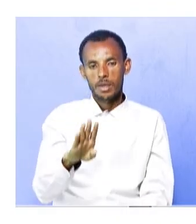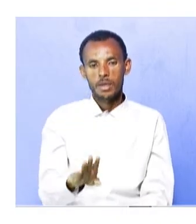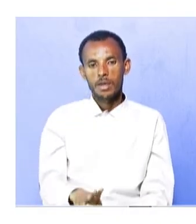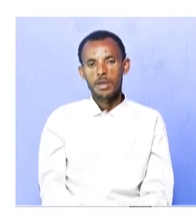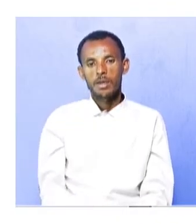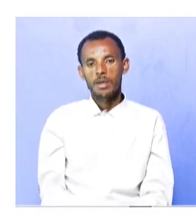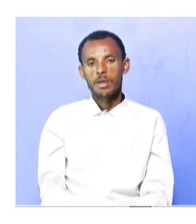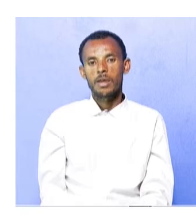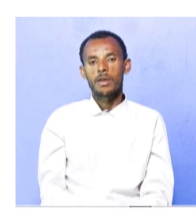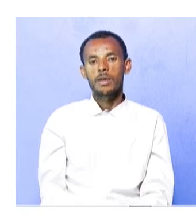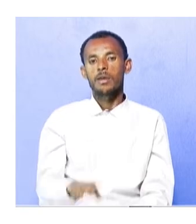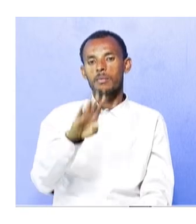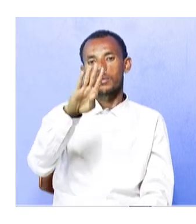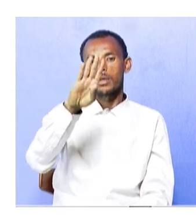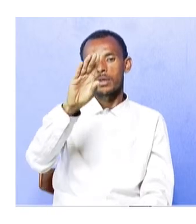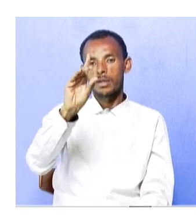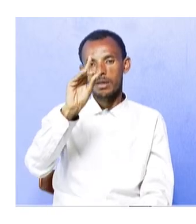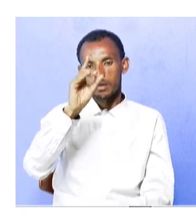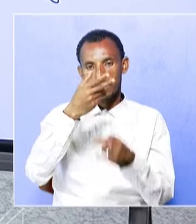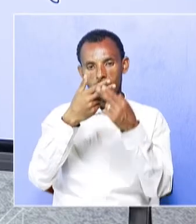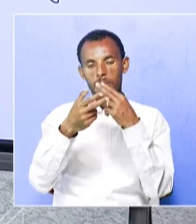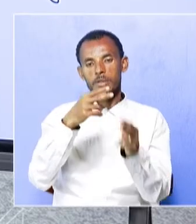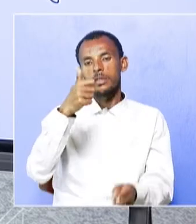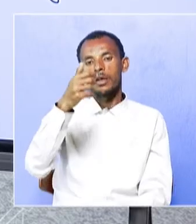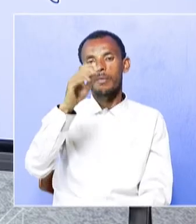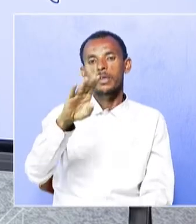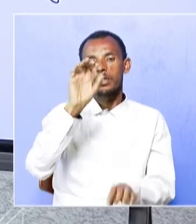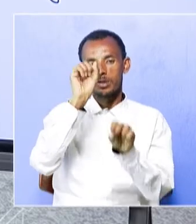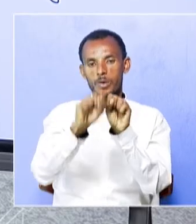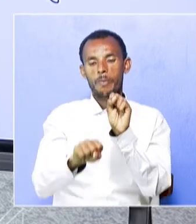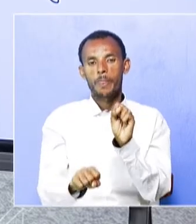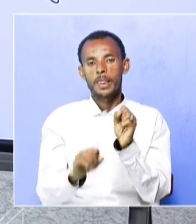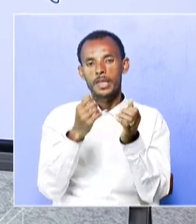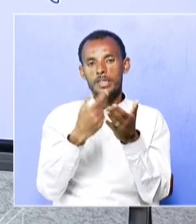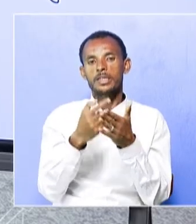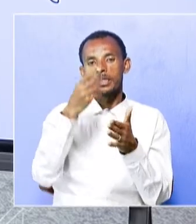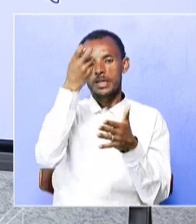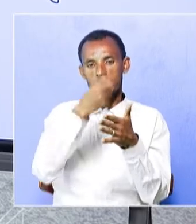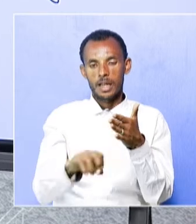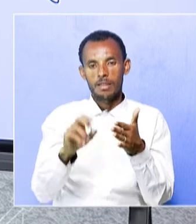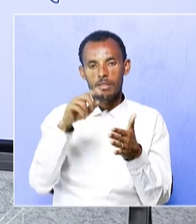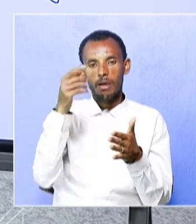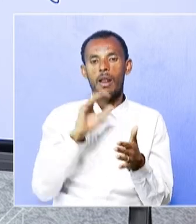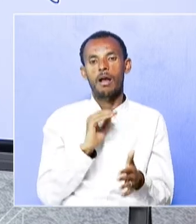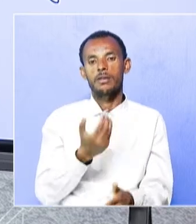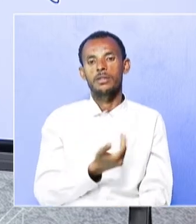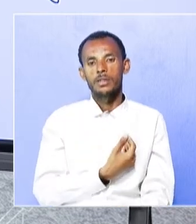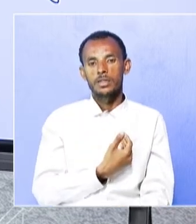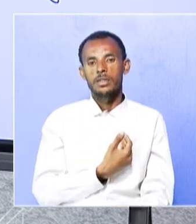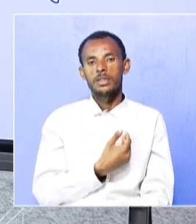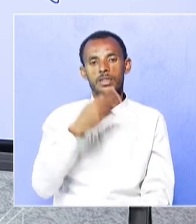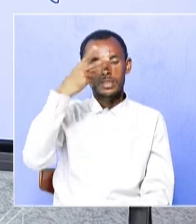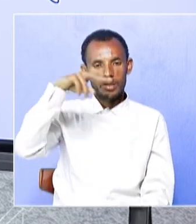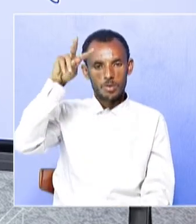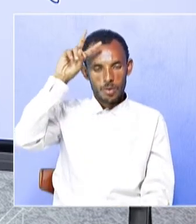times AB, okay? So this result tells us the